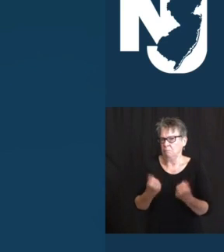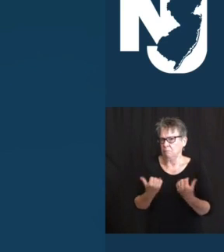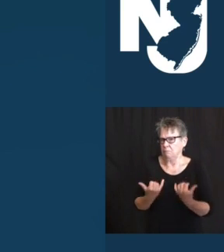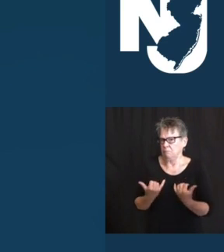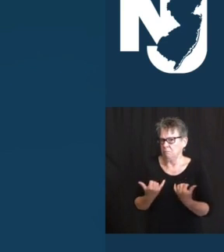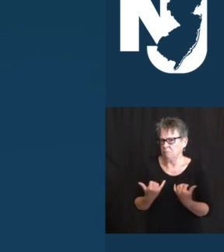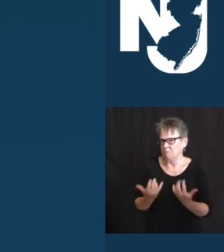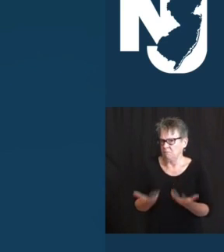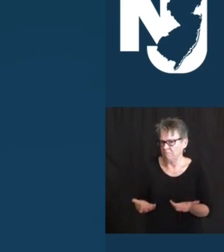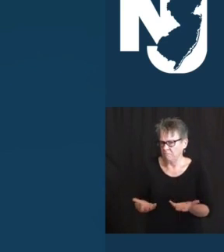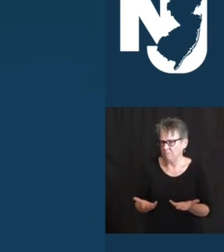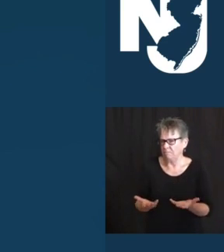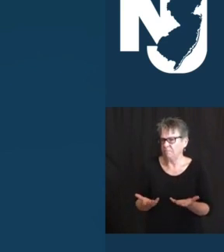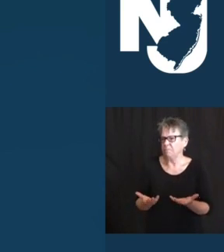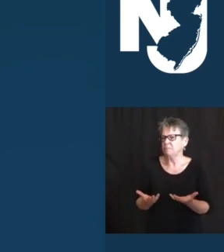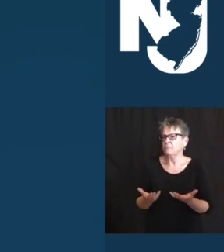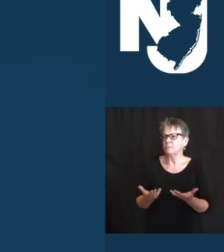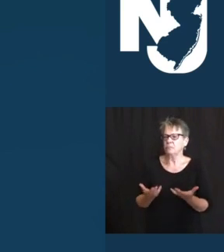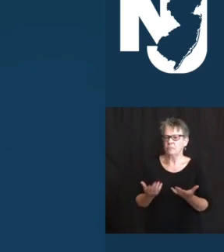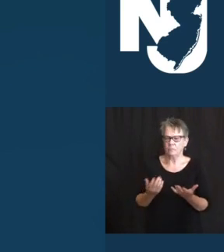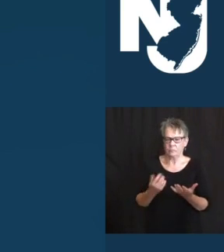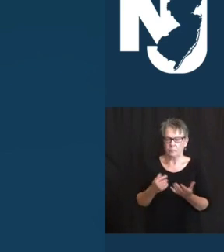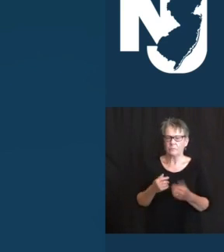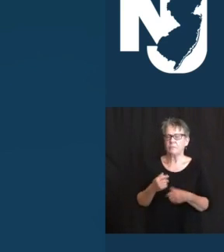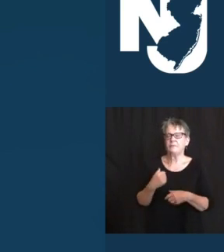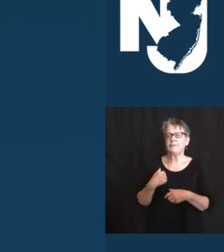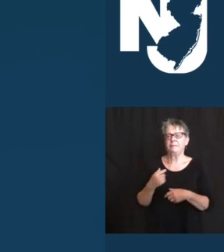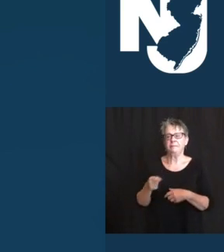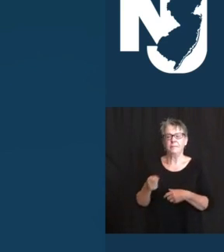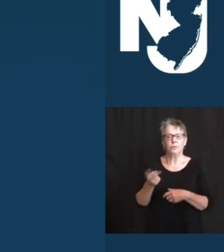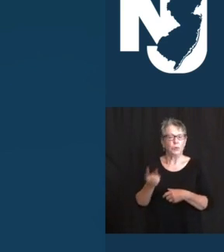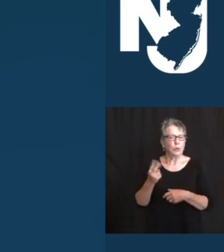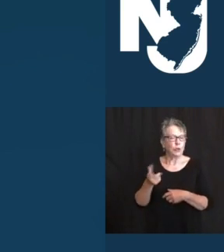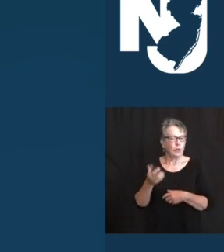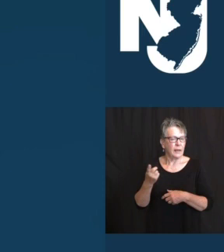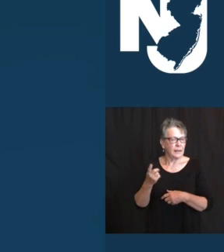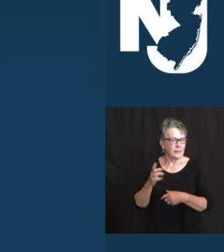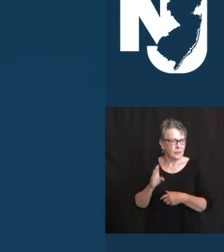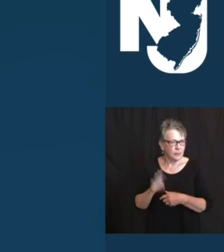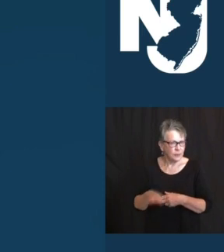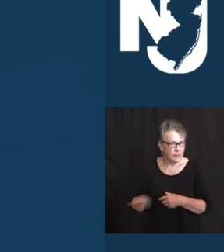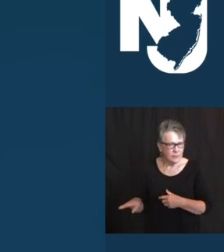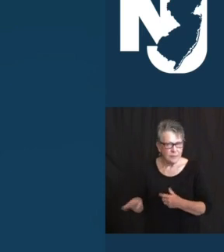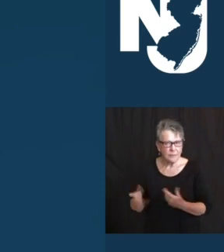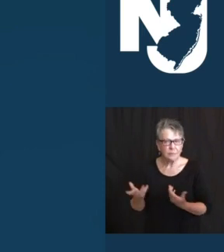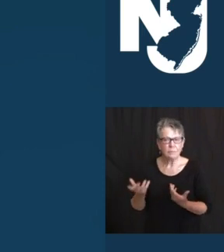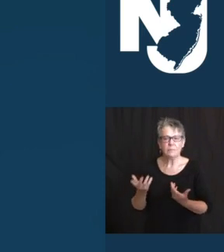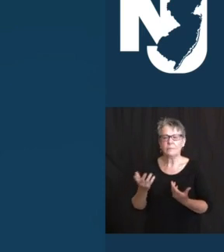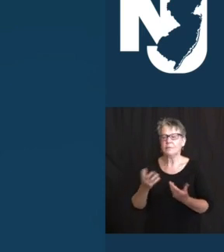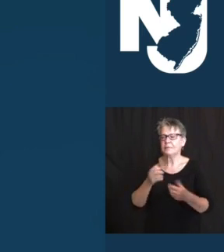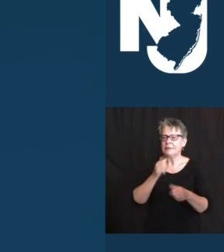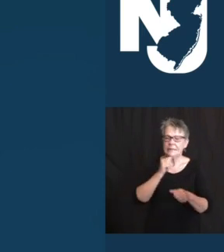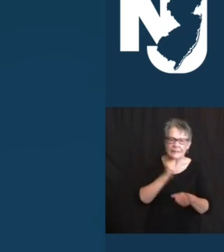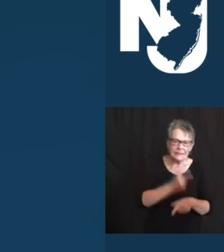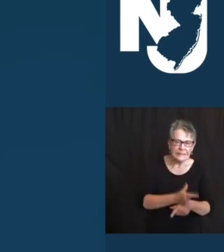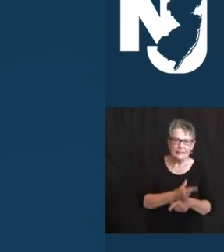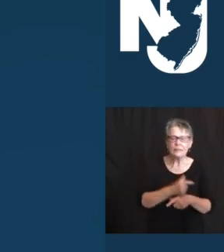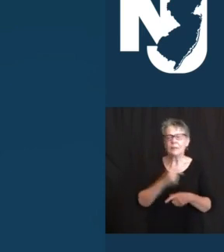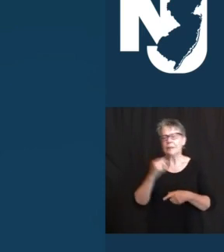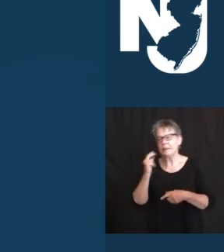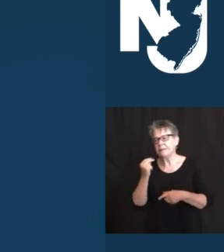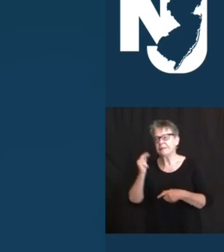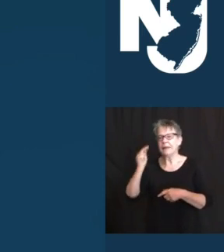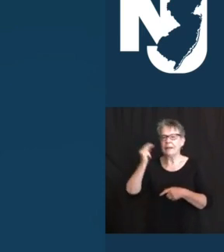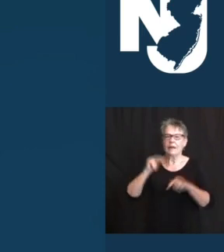also leaves behind his sister, numerous nieces and nephews, and of course his medical family in Newton. On